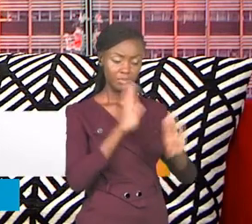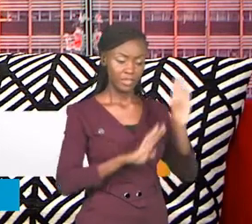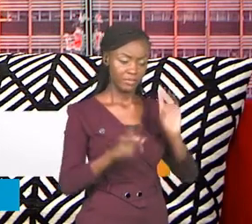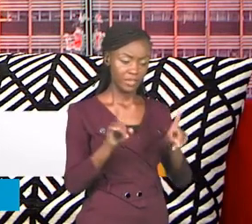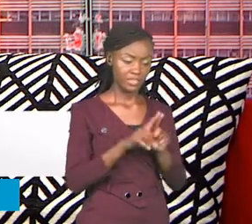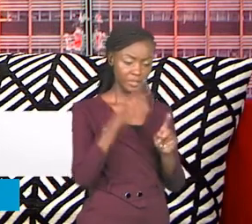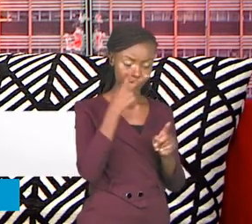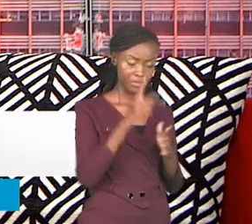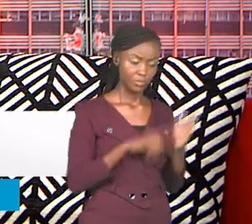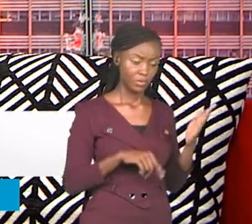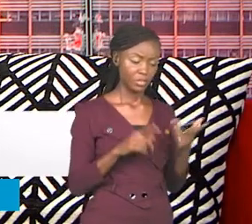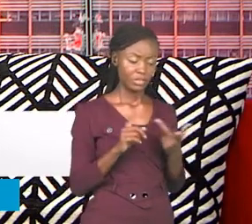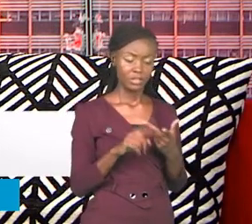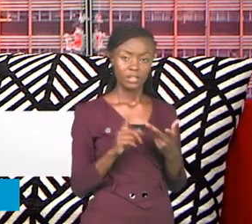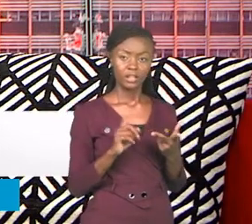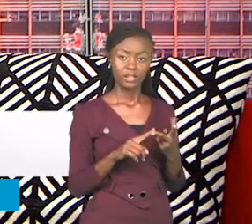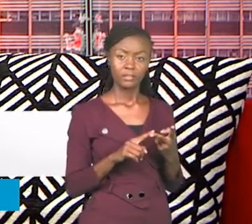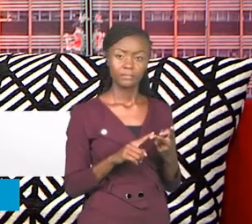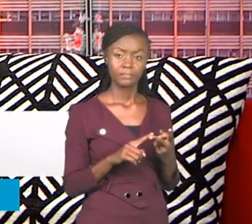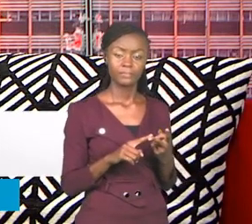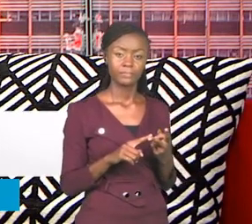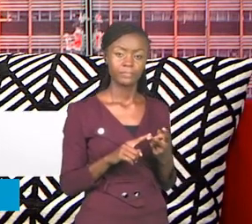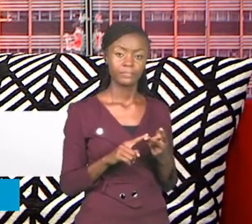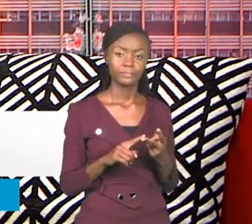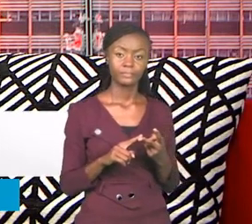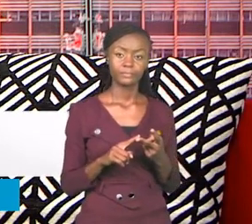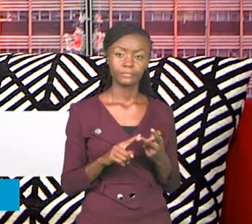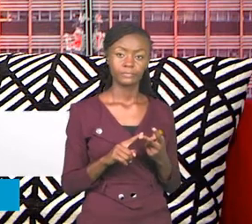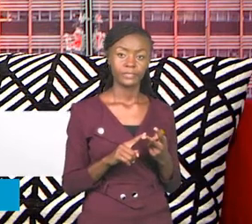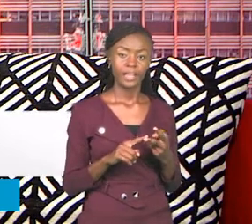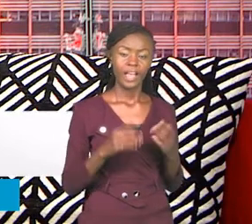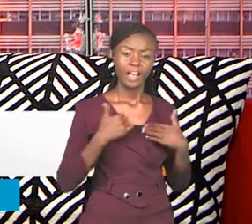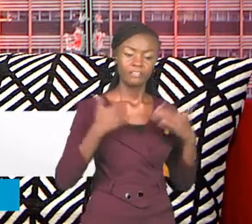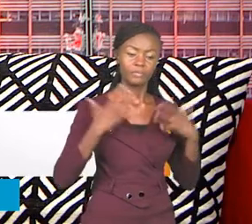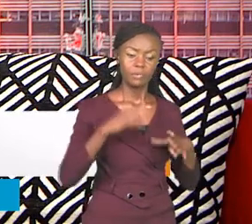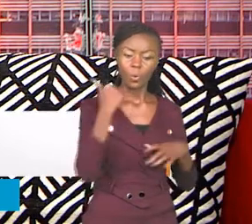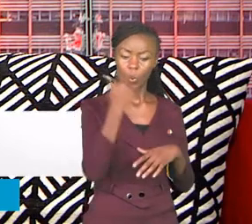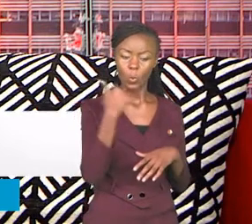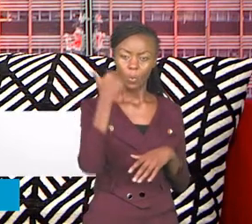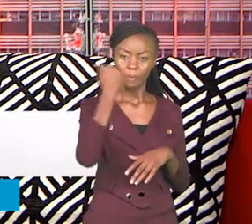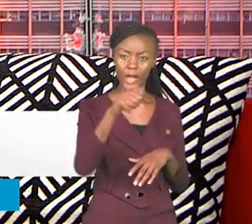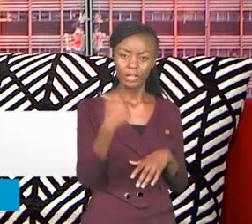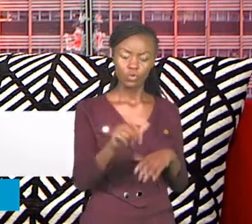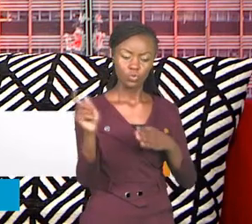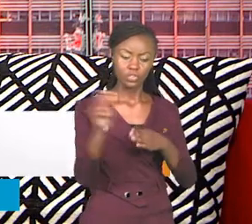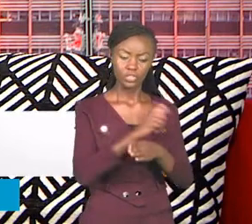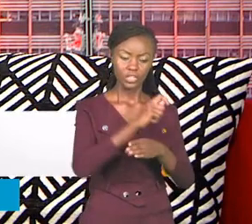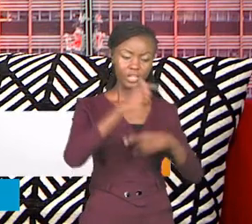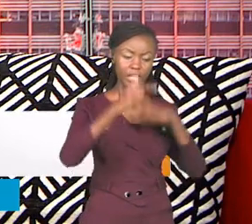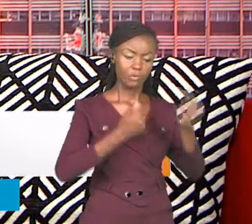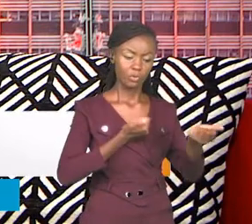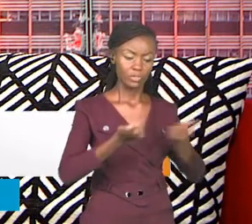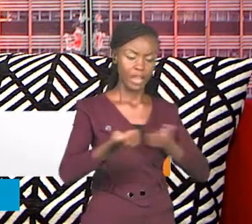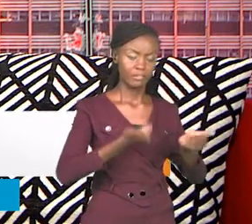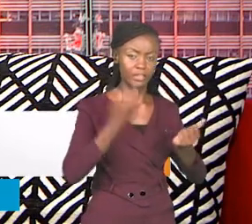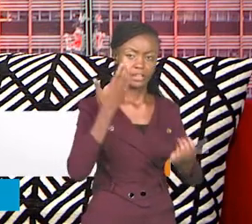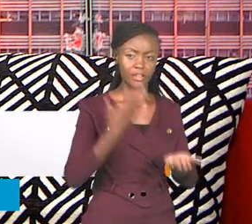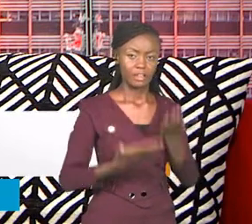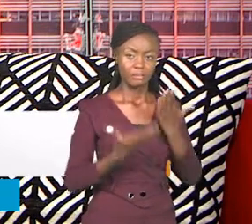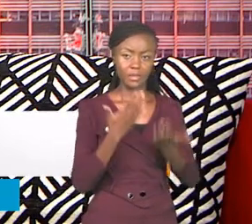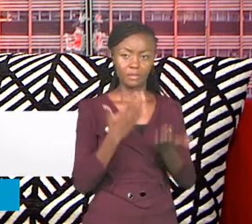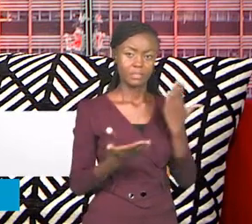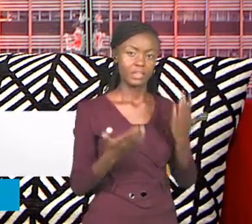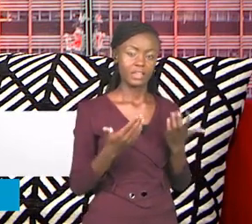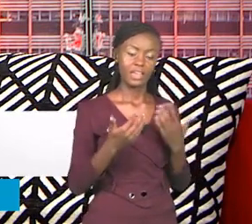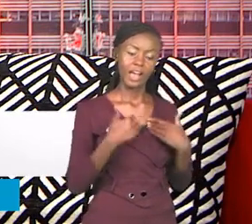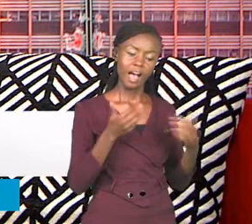noticing there are fellows who haven't been well trained in terms of driving. Okay. You know, somebody just got